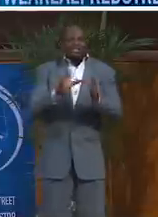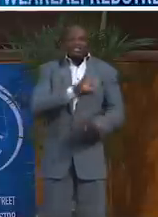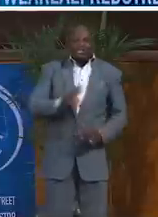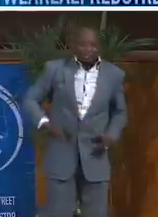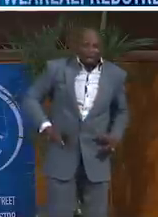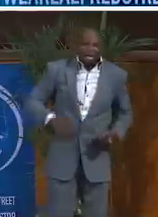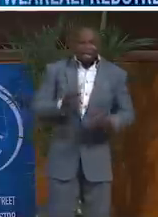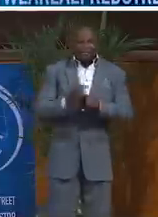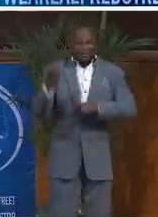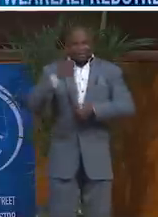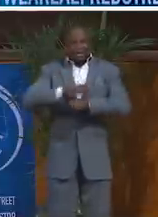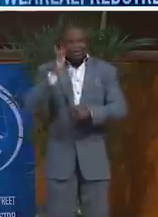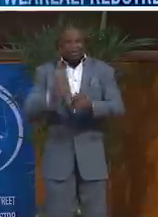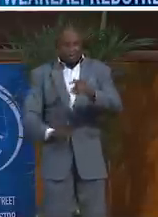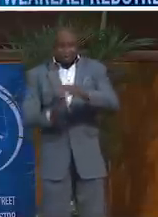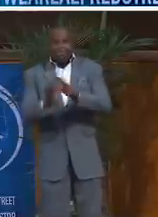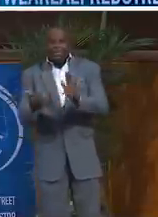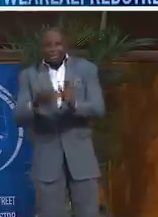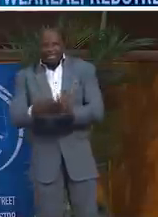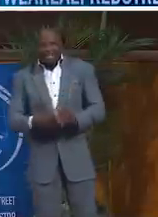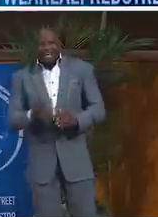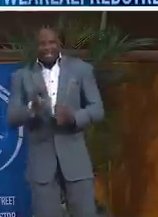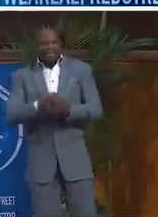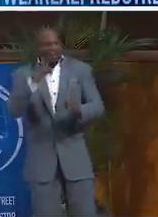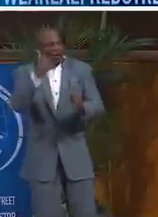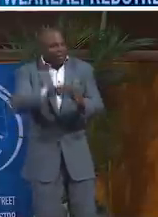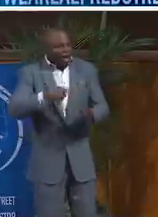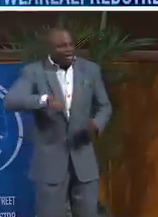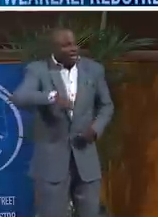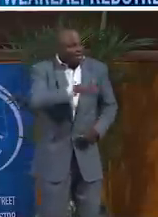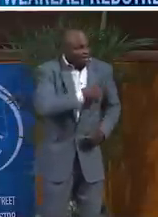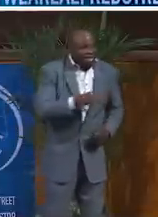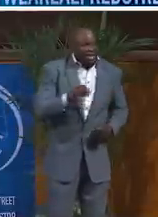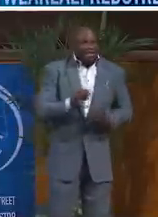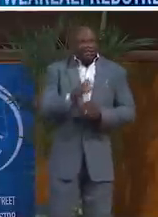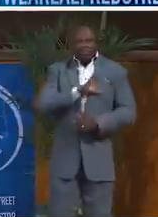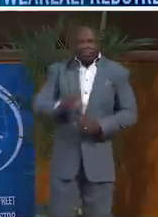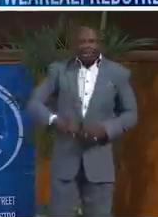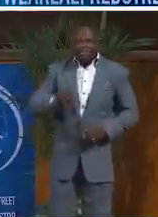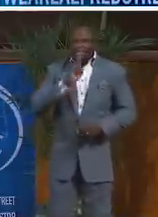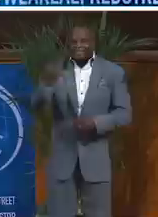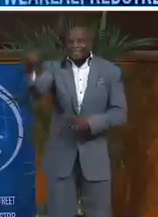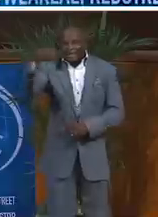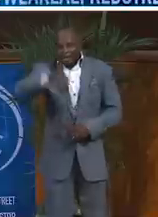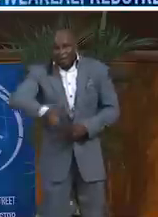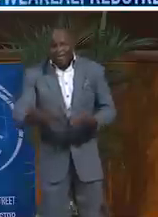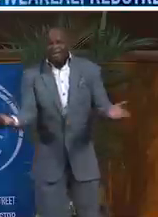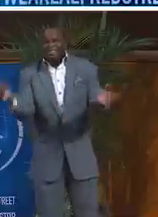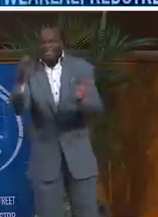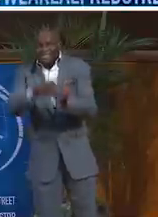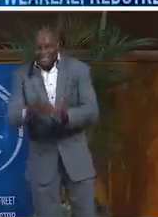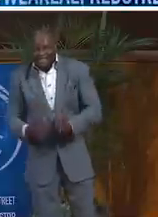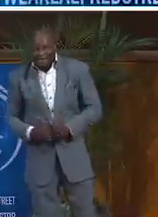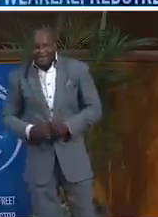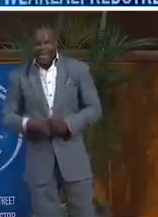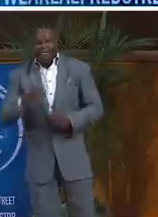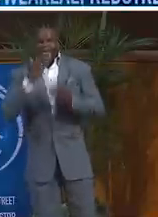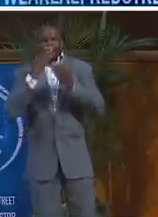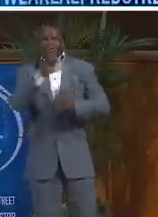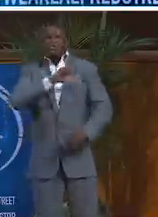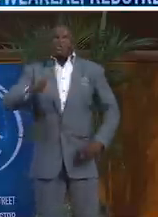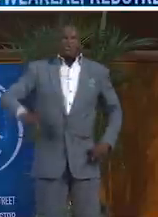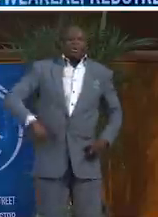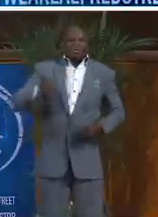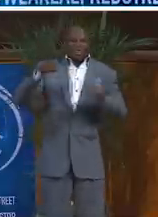Christ, until the day he shall come. It's a reminder to us that Christ is coming again. We thank the